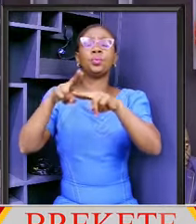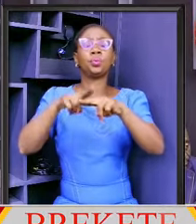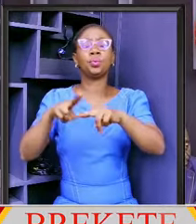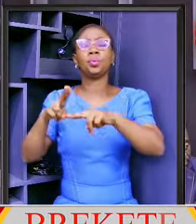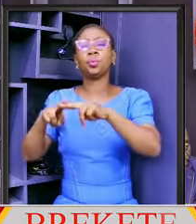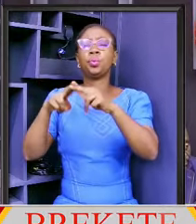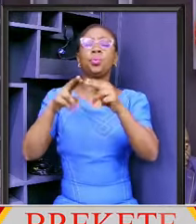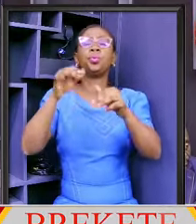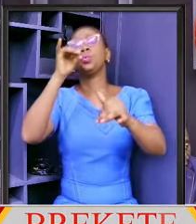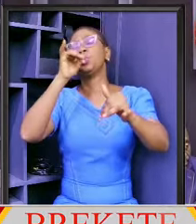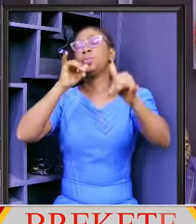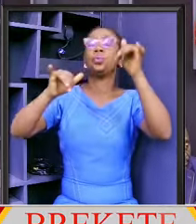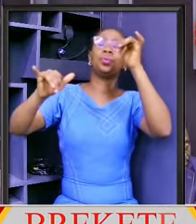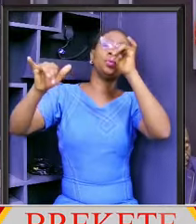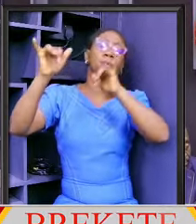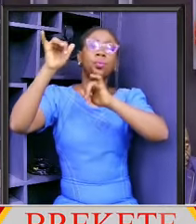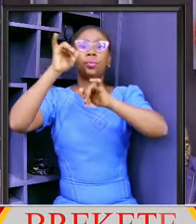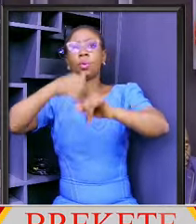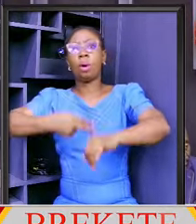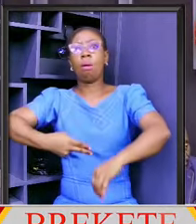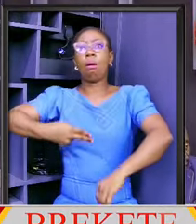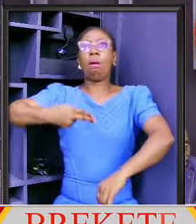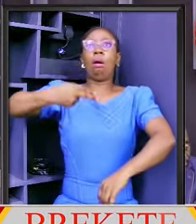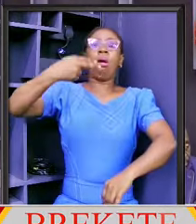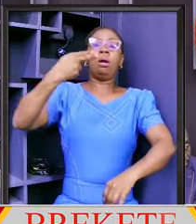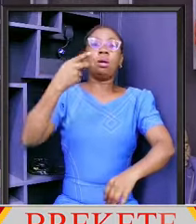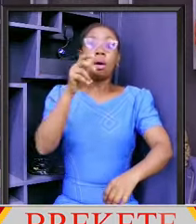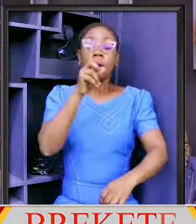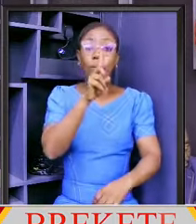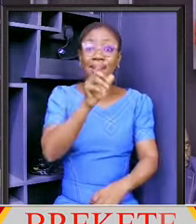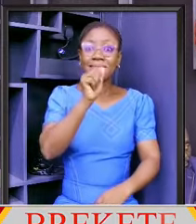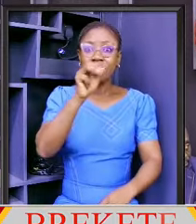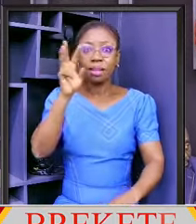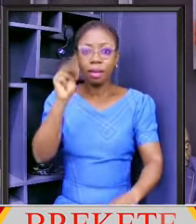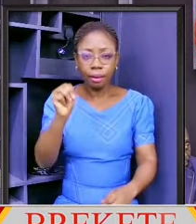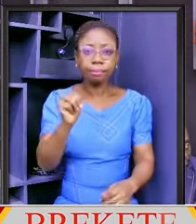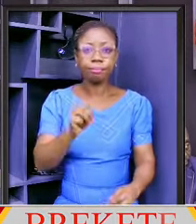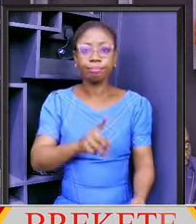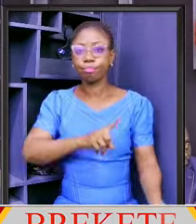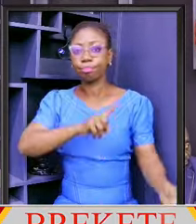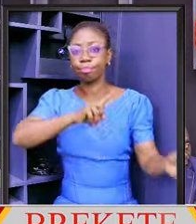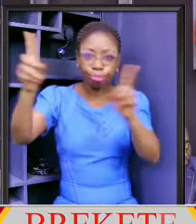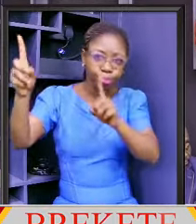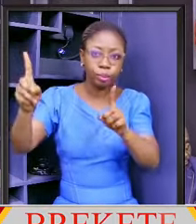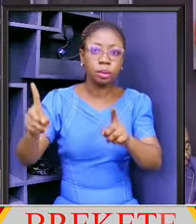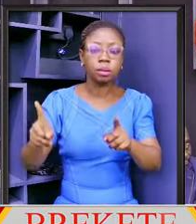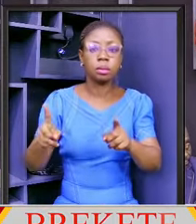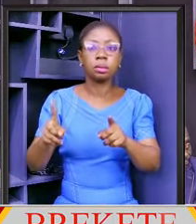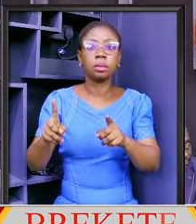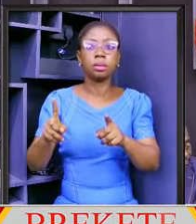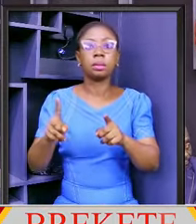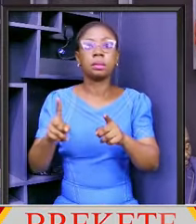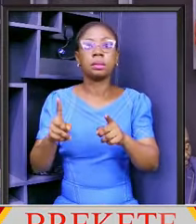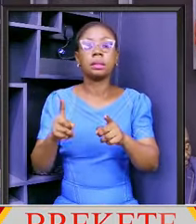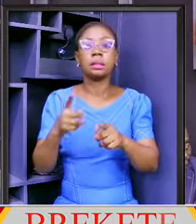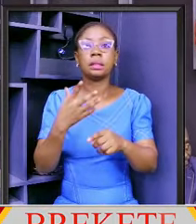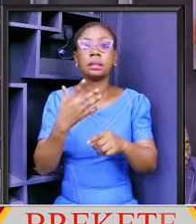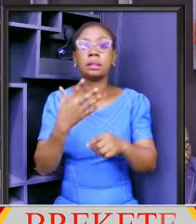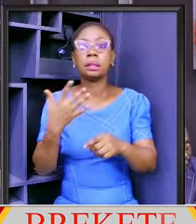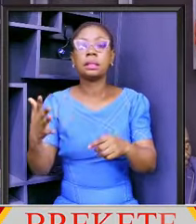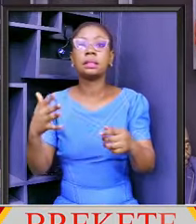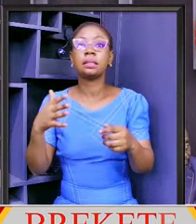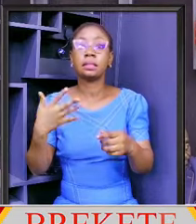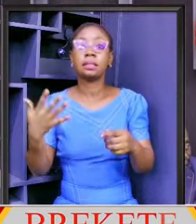high. 1 o'clock, they go strike. The plantation where they near the estate or near the house, now